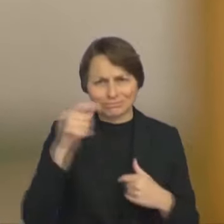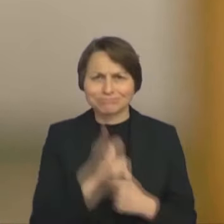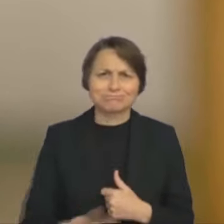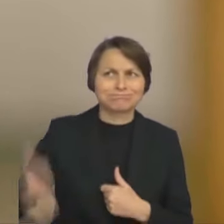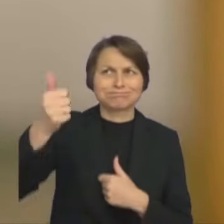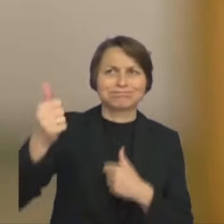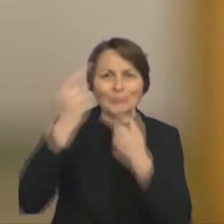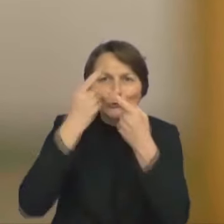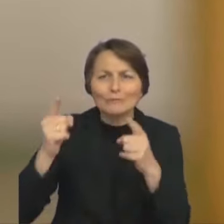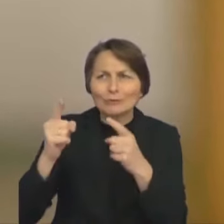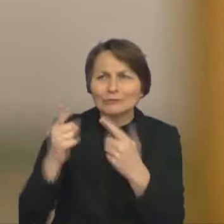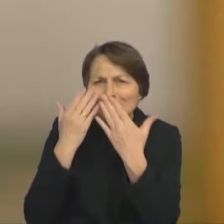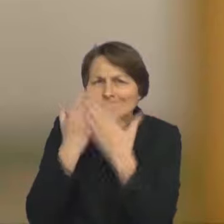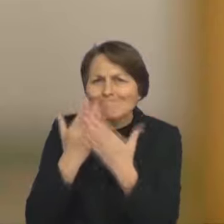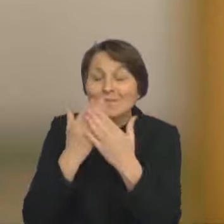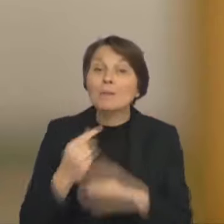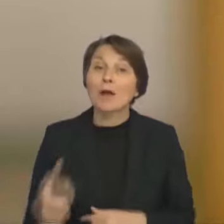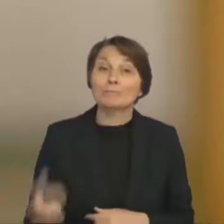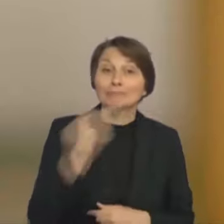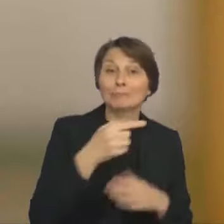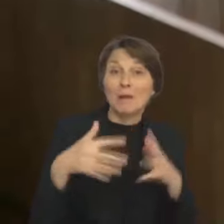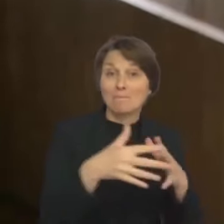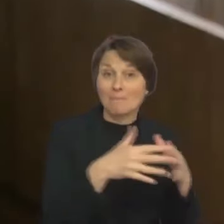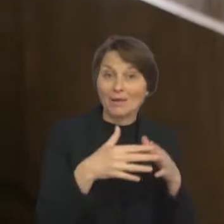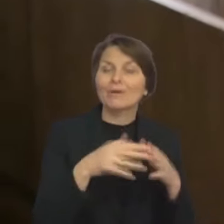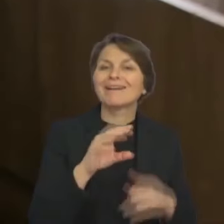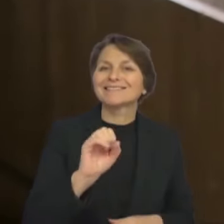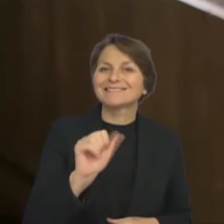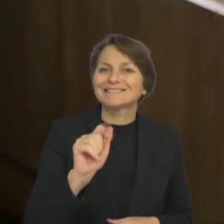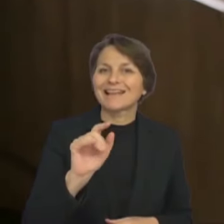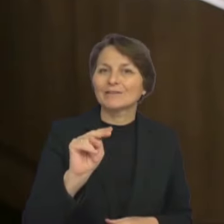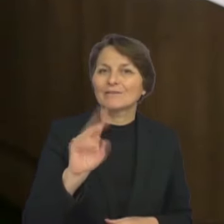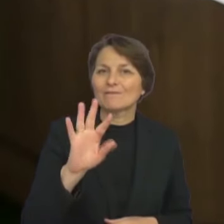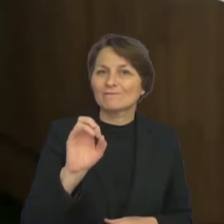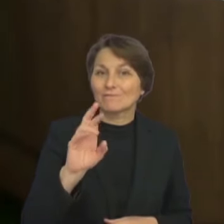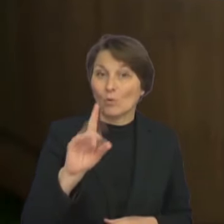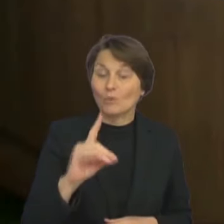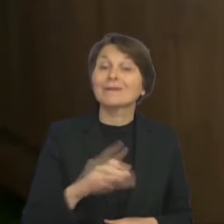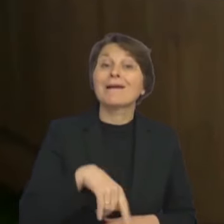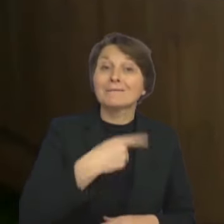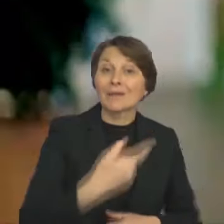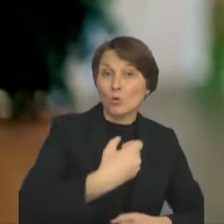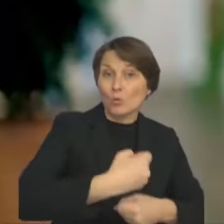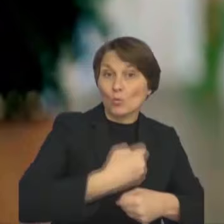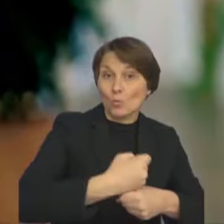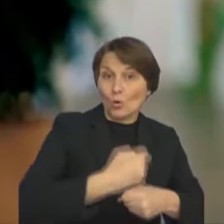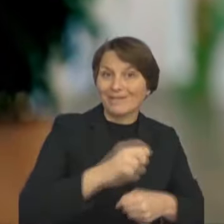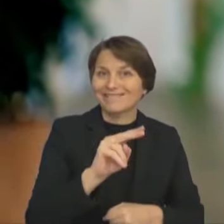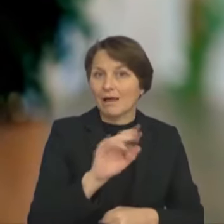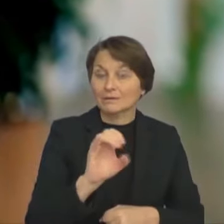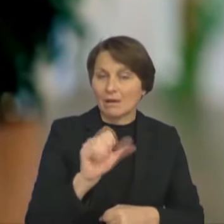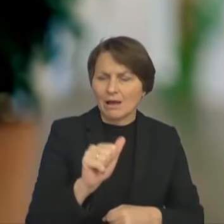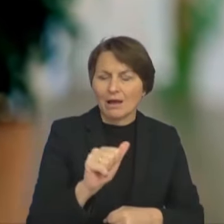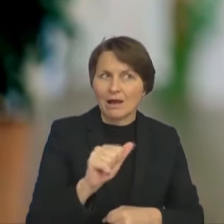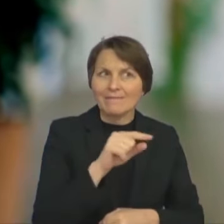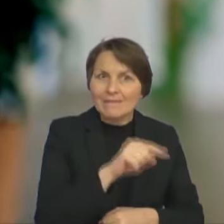studying in the United States at Stanford, where I also worked for NASA. And then I got the idea for BlaBlaCar, and that has